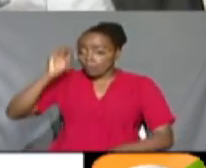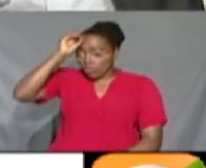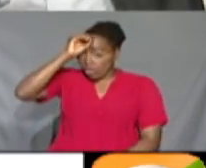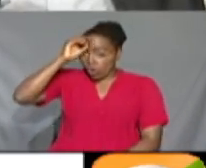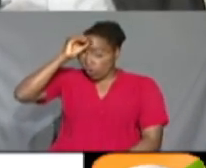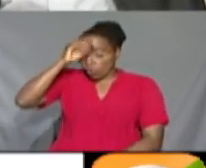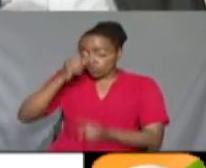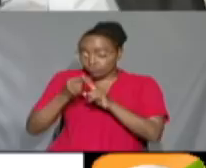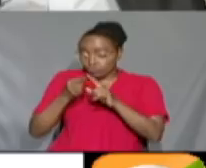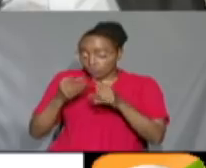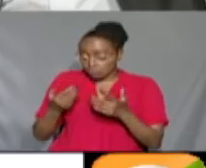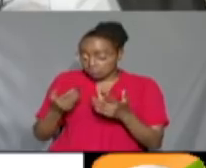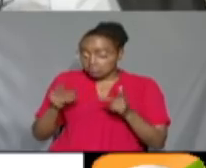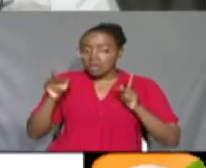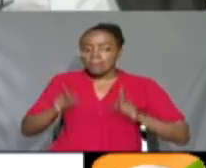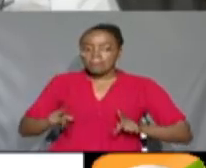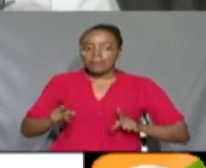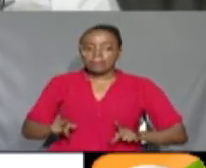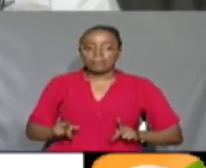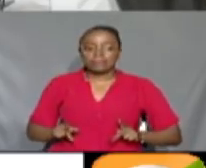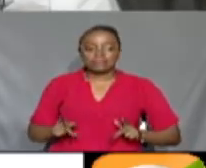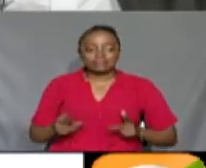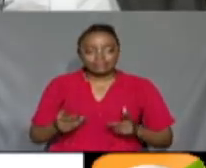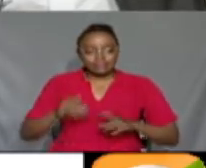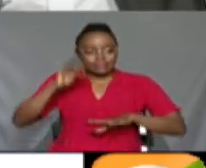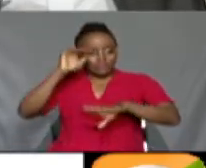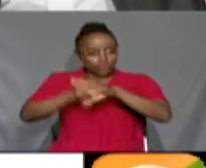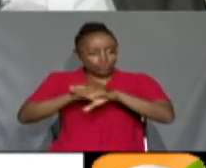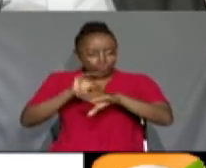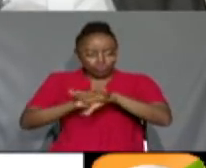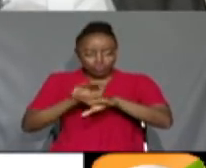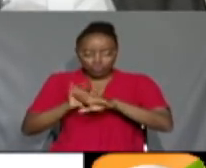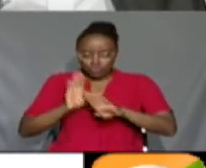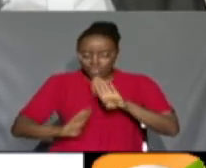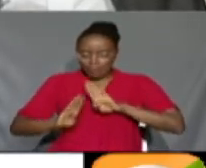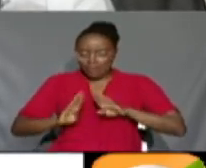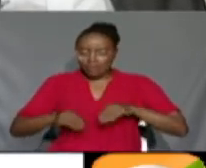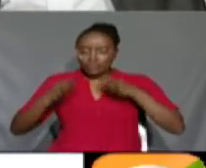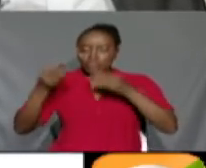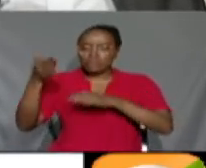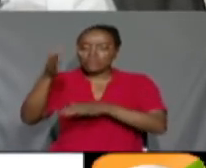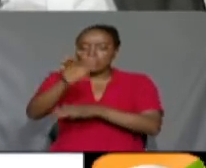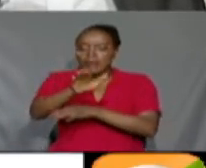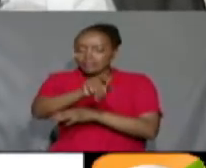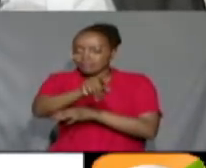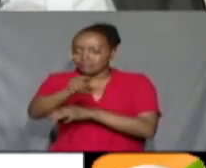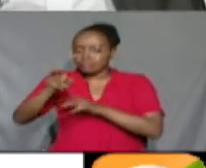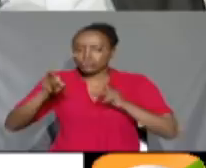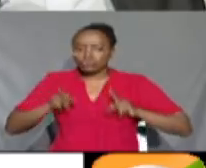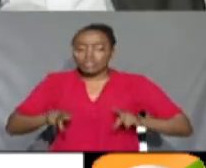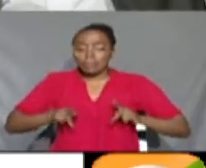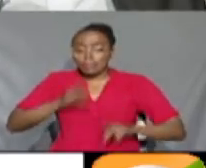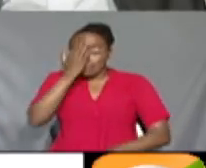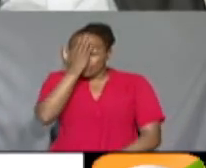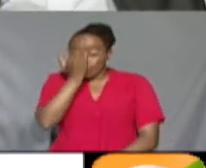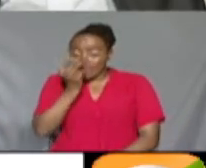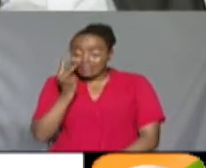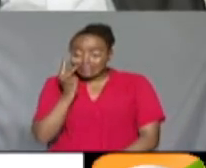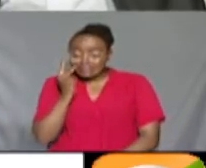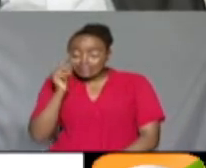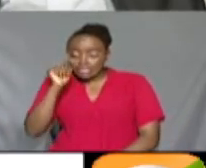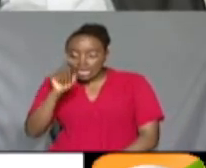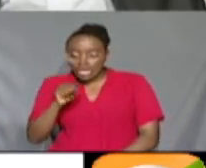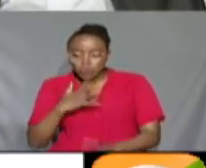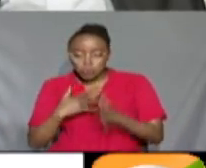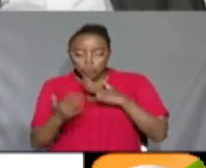collected from the people. And it is good manners to return the document back to them. Mm-hmm. And so that they can see if